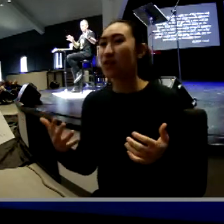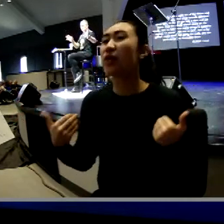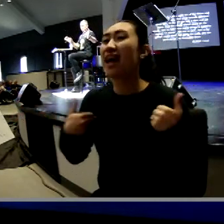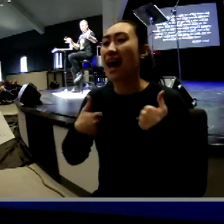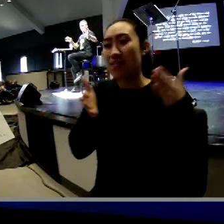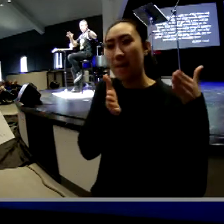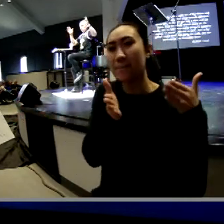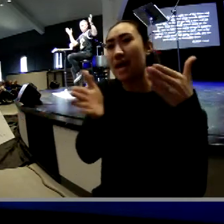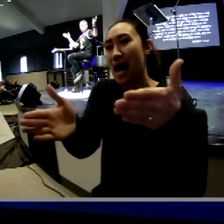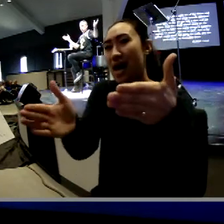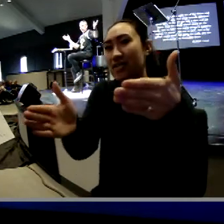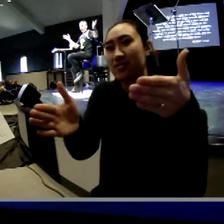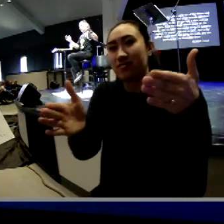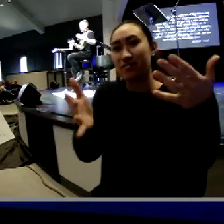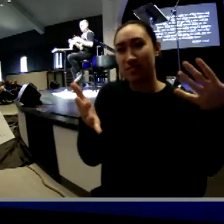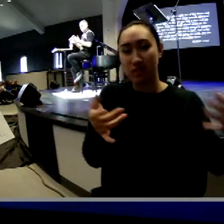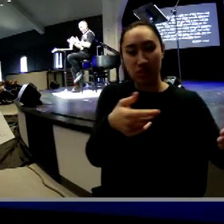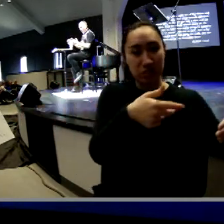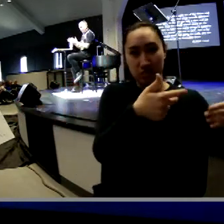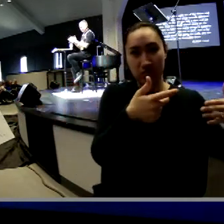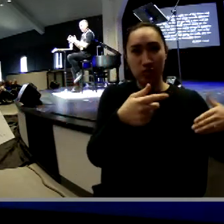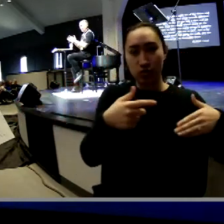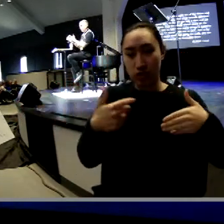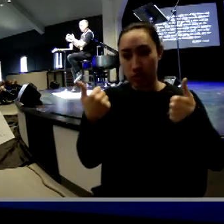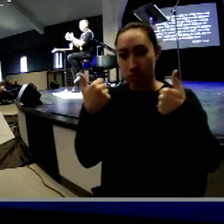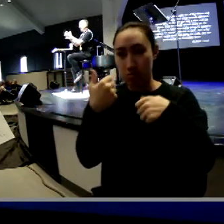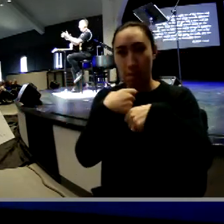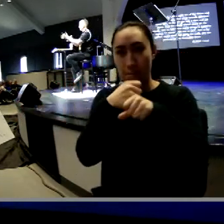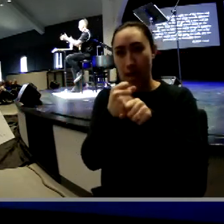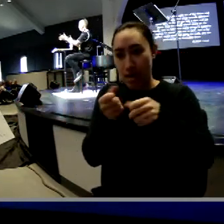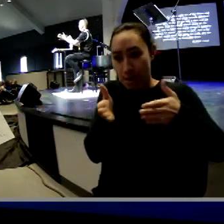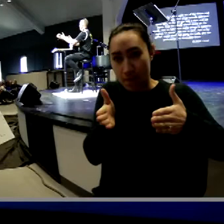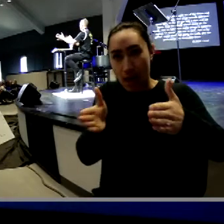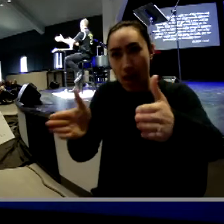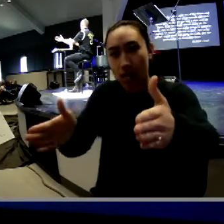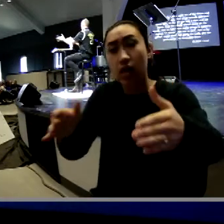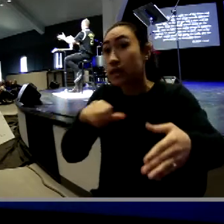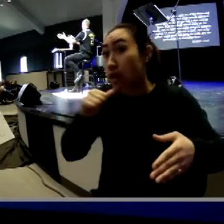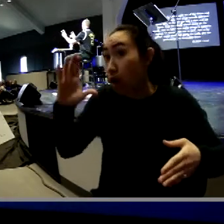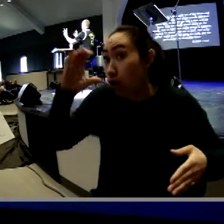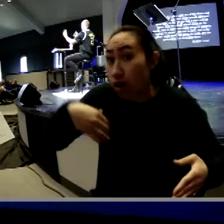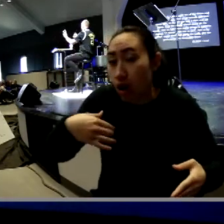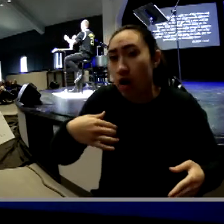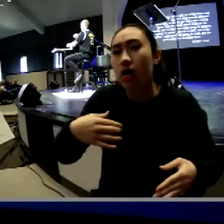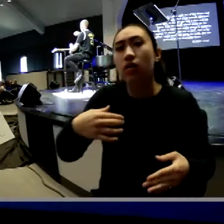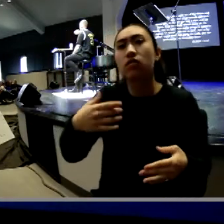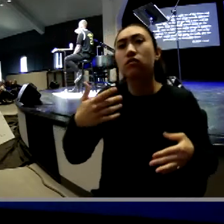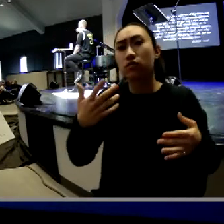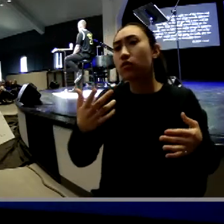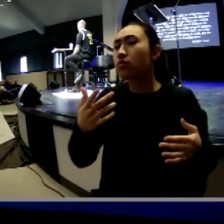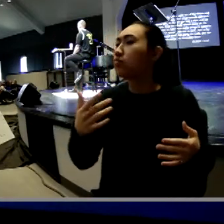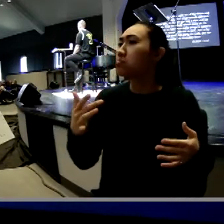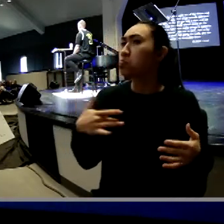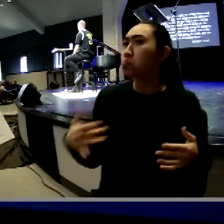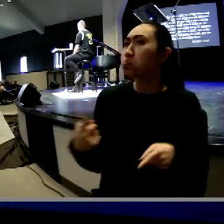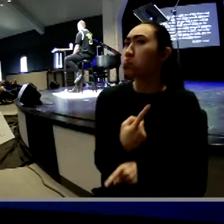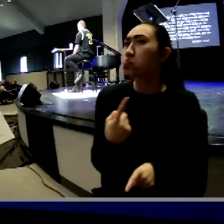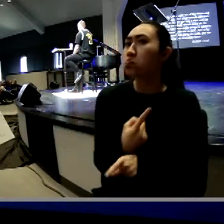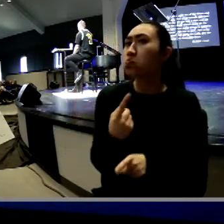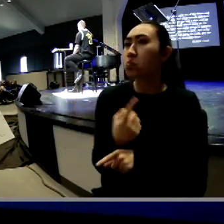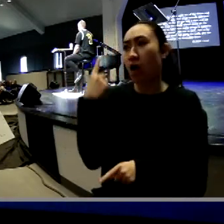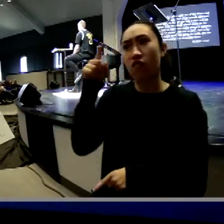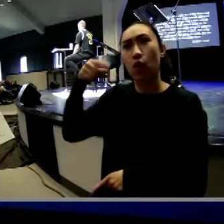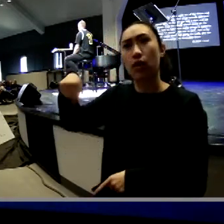be something strange. These paths are how you got to your land that you didn't own, but that